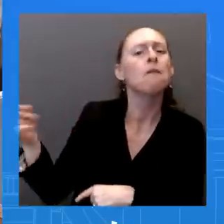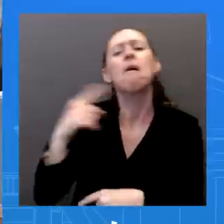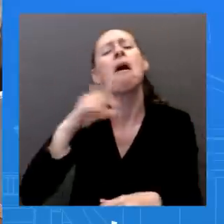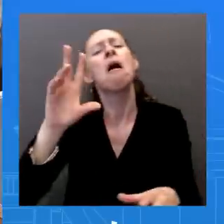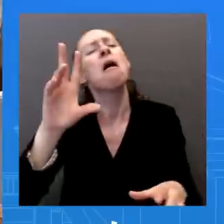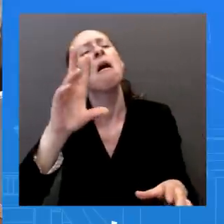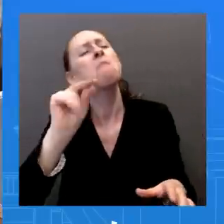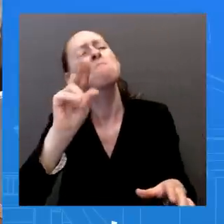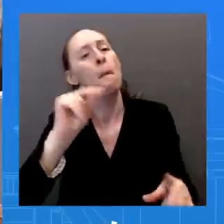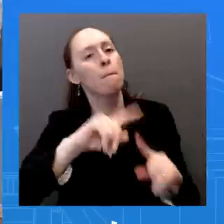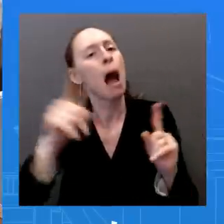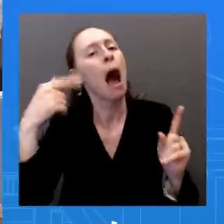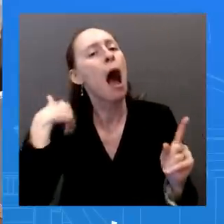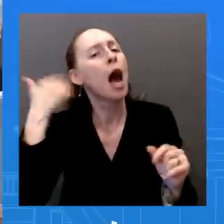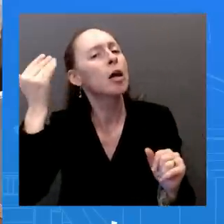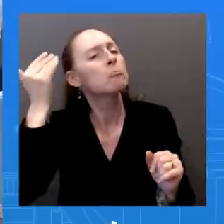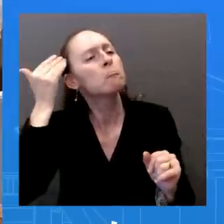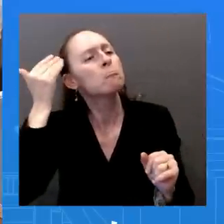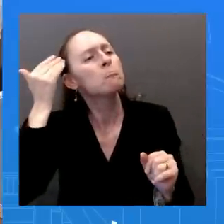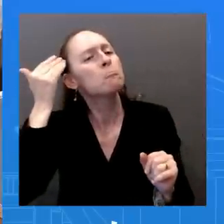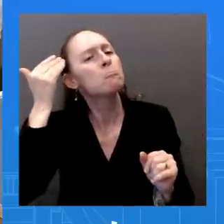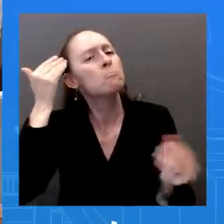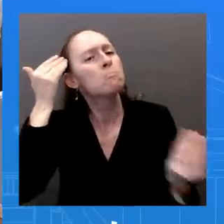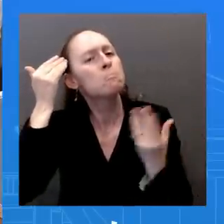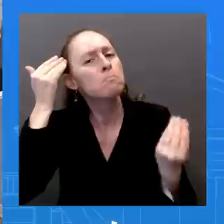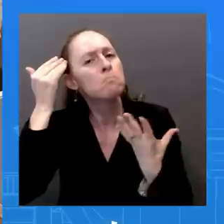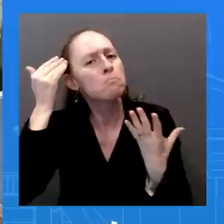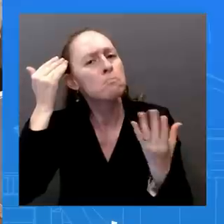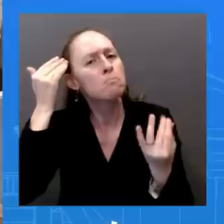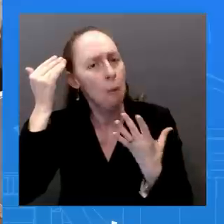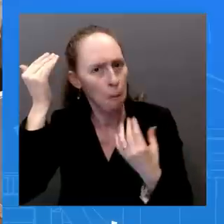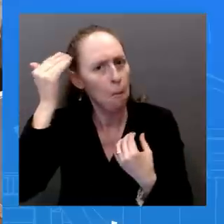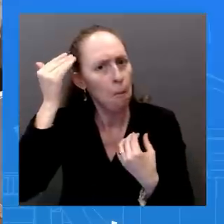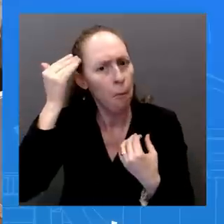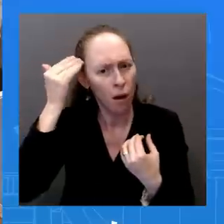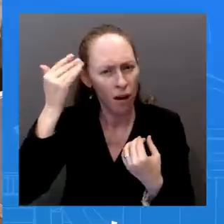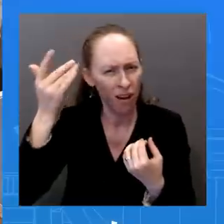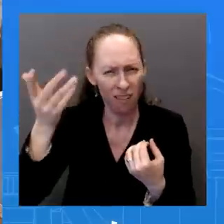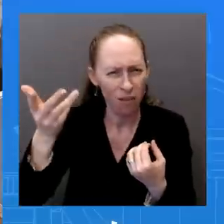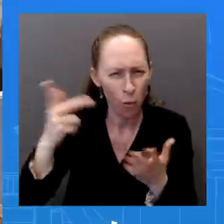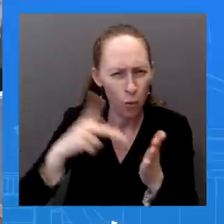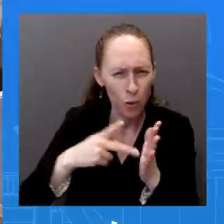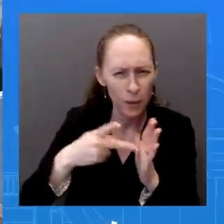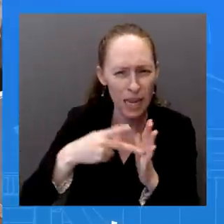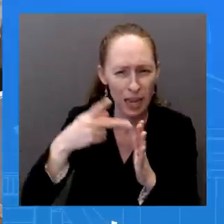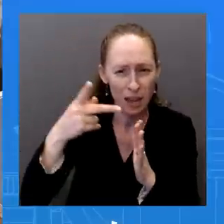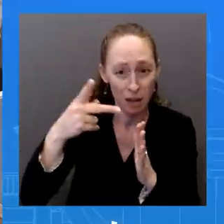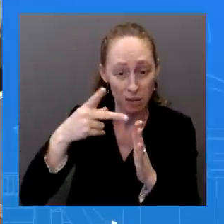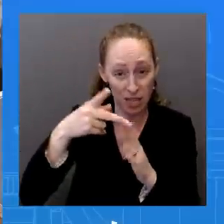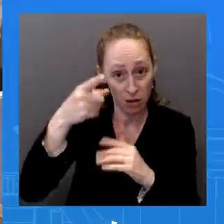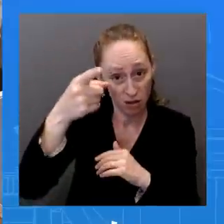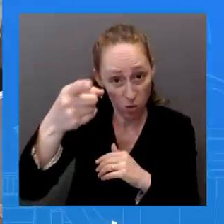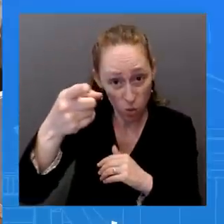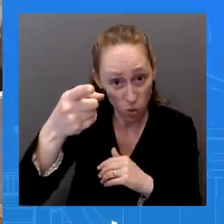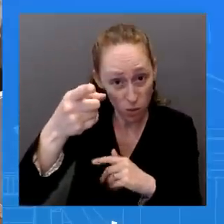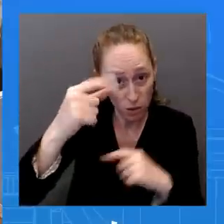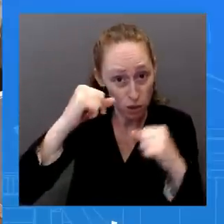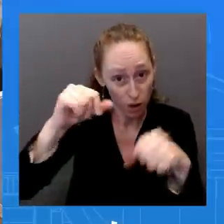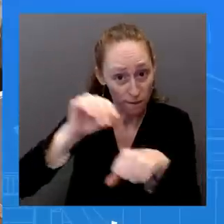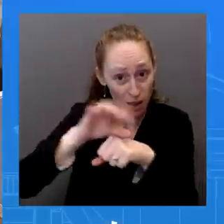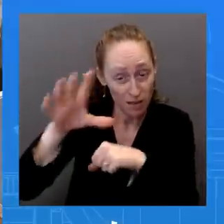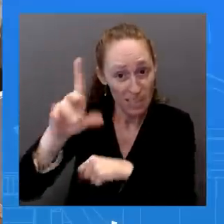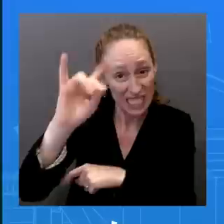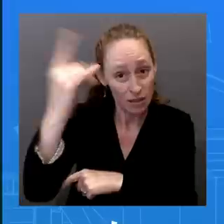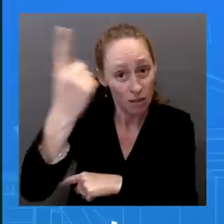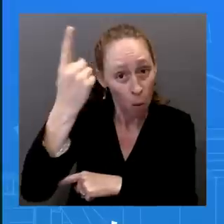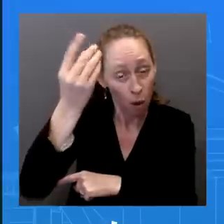been briefed on the potential ramifications of these top secret documents being stored the way they were at